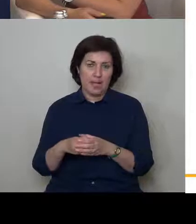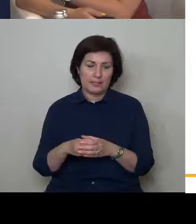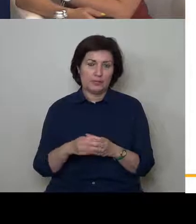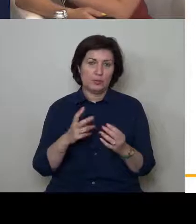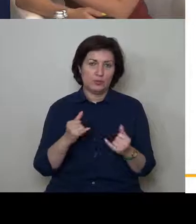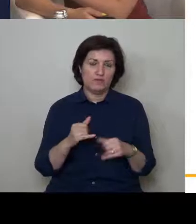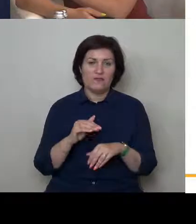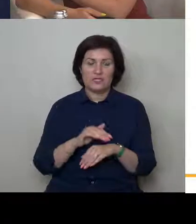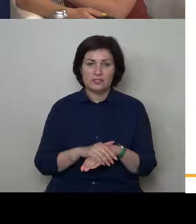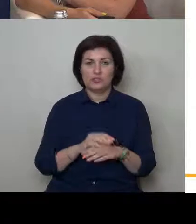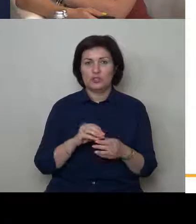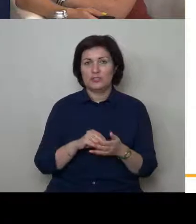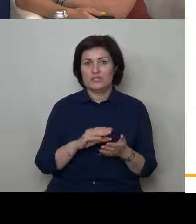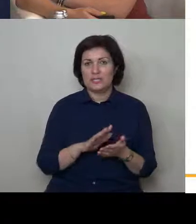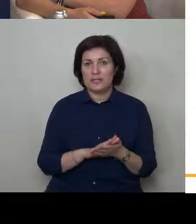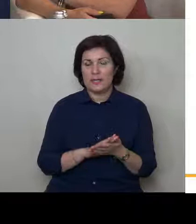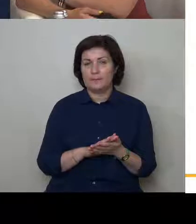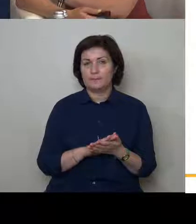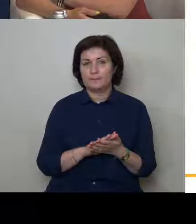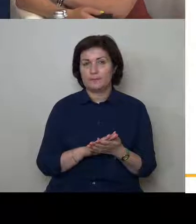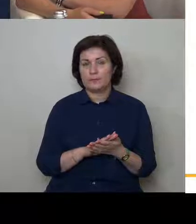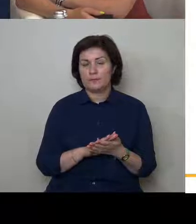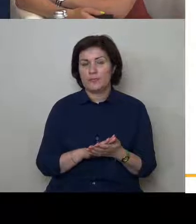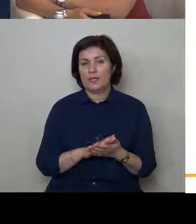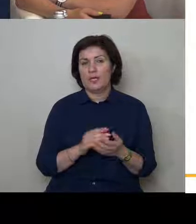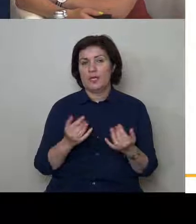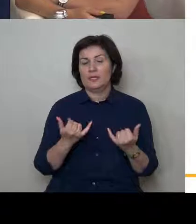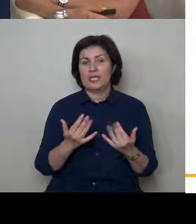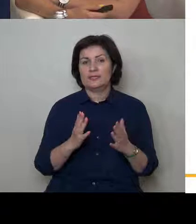Violating the rules for funding political parties.